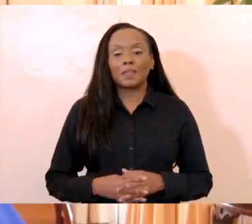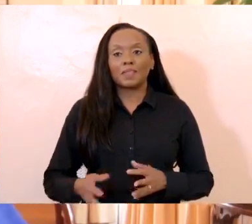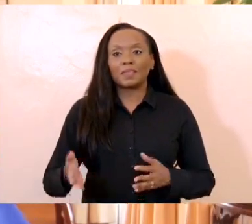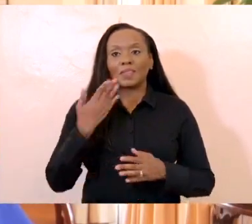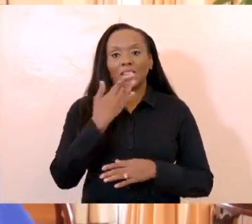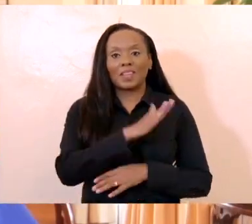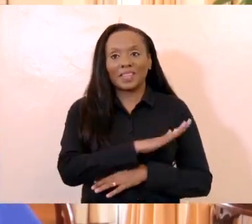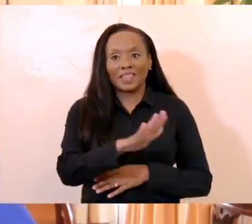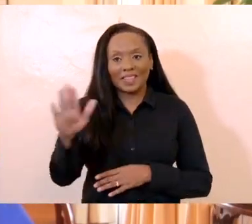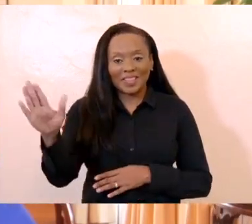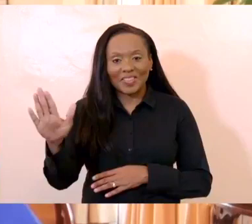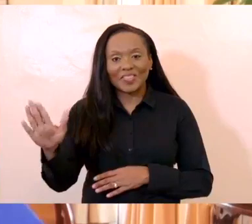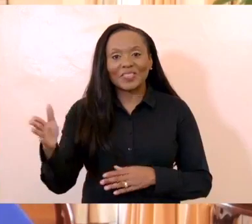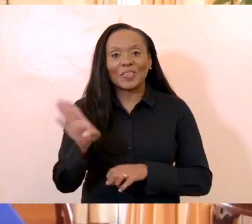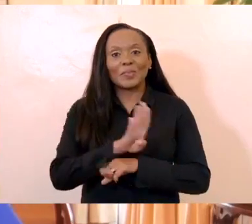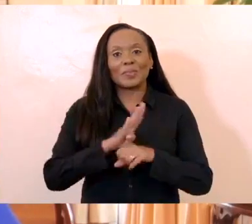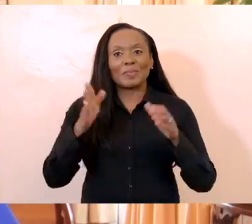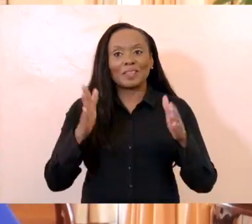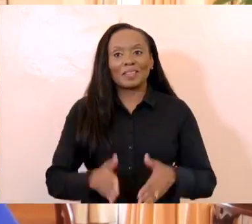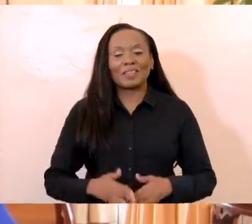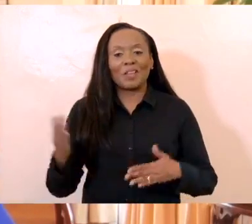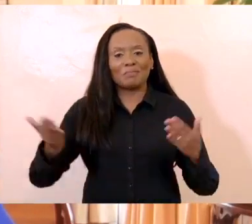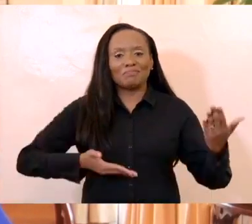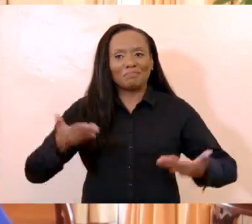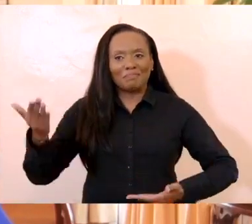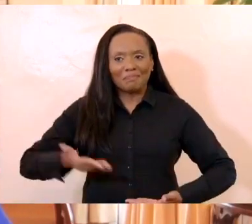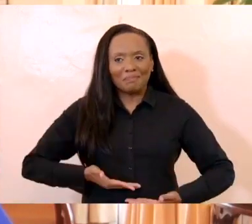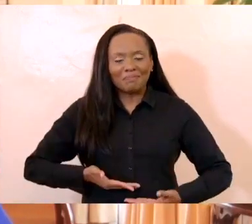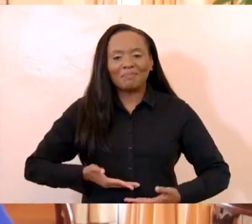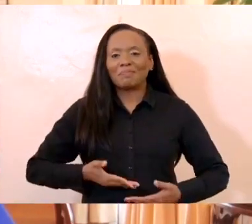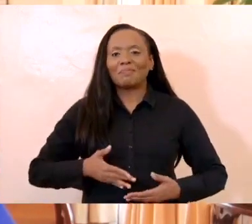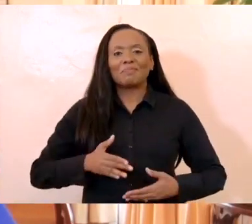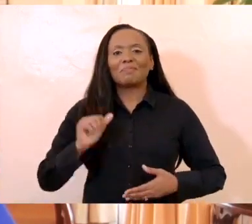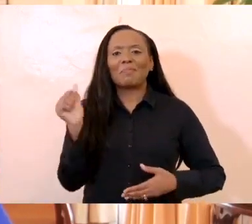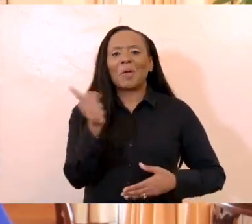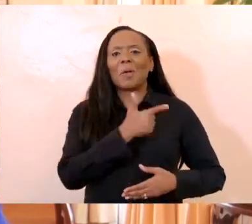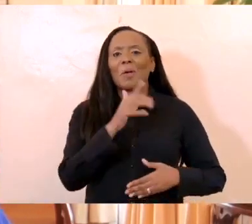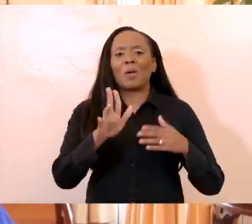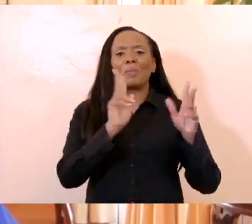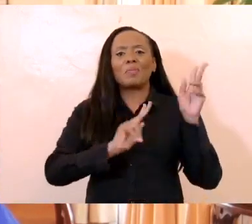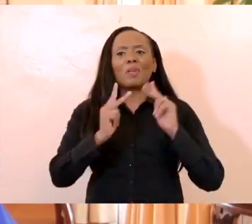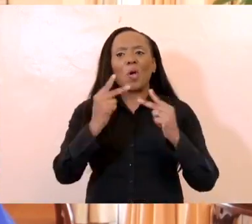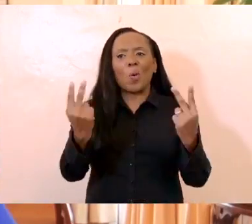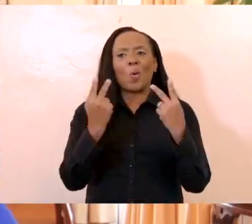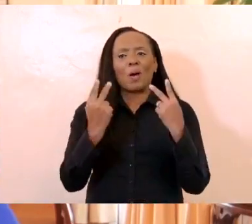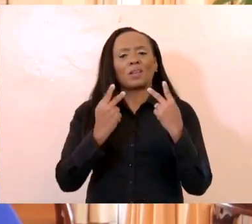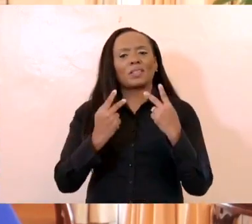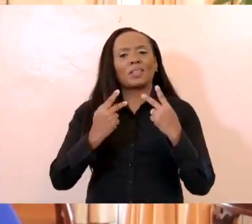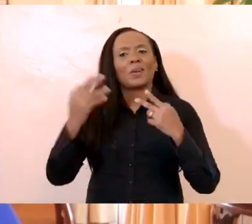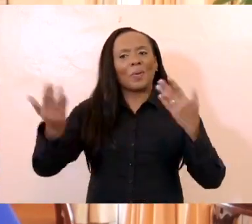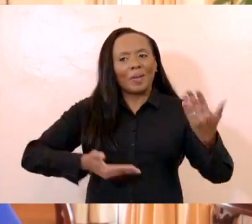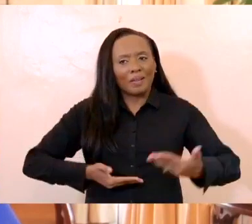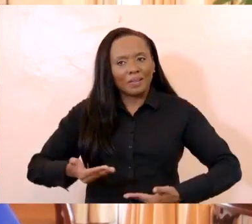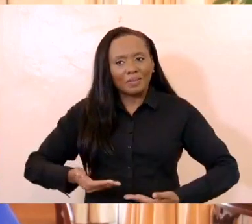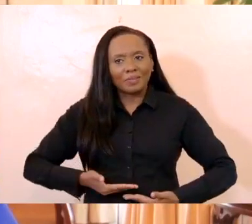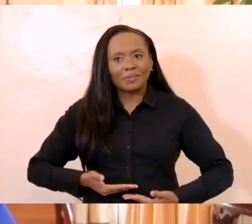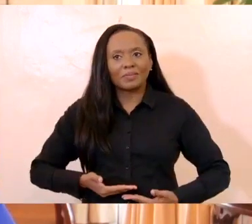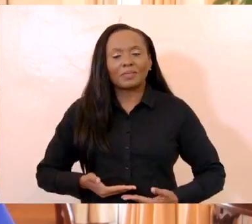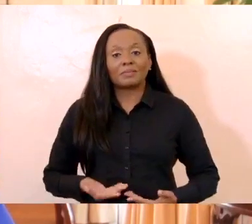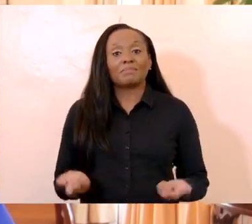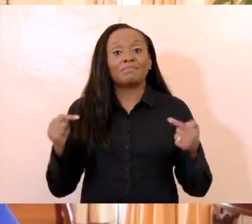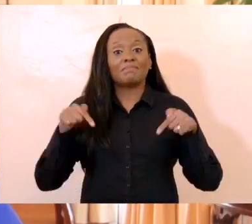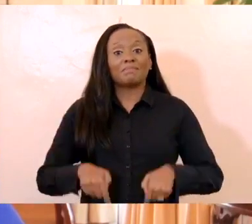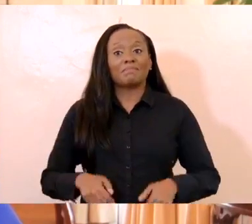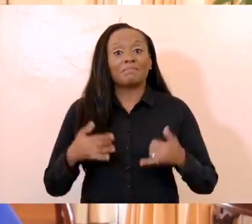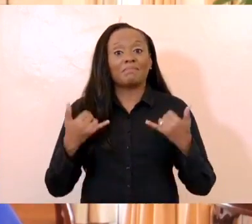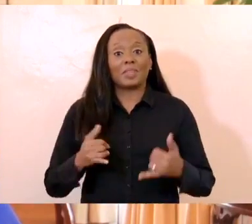Good evening, Barbadians, and to all others who are joining this broadcast. We are coming to you from Ilara